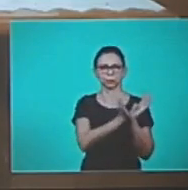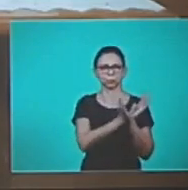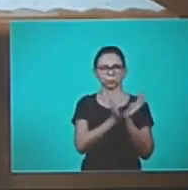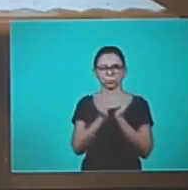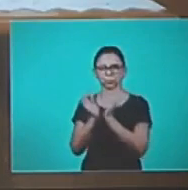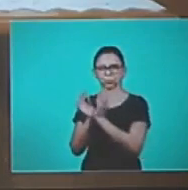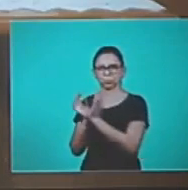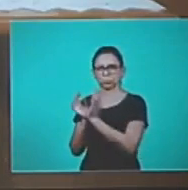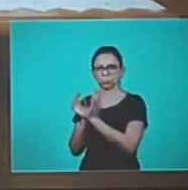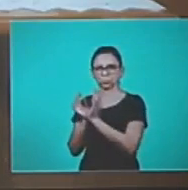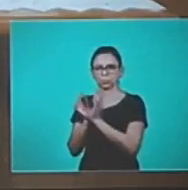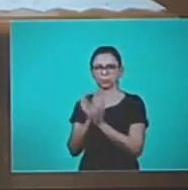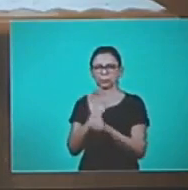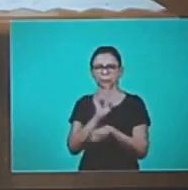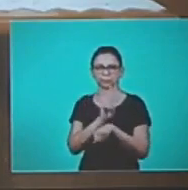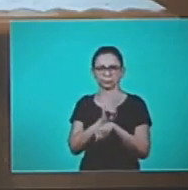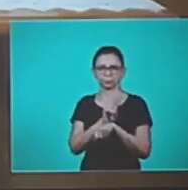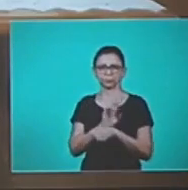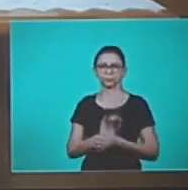the unfaithful church,